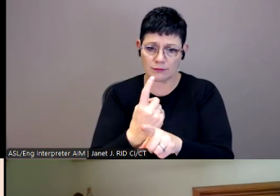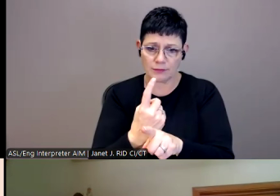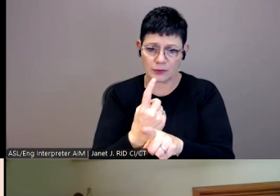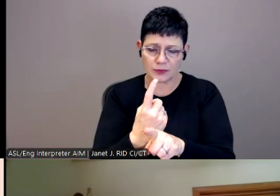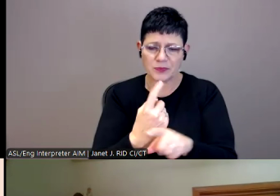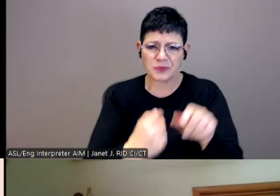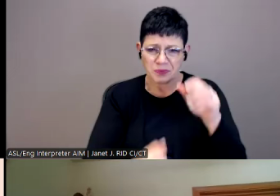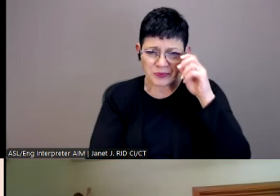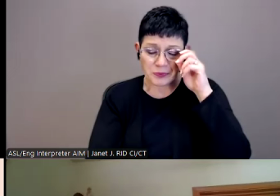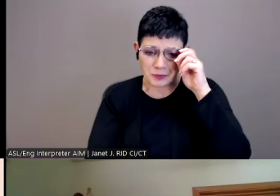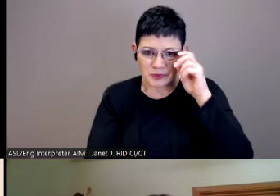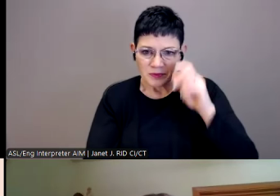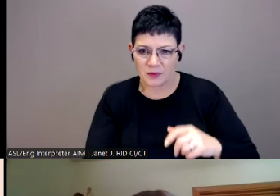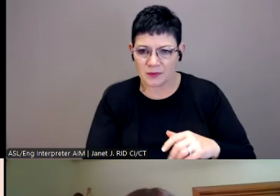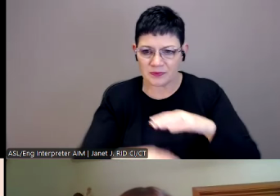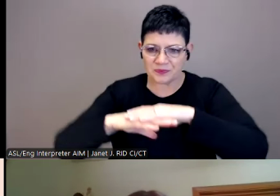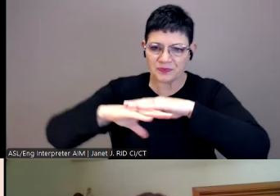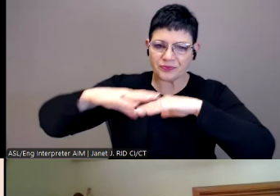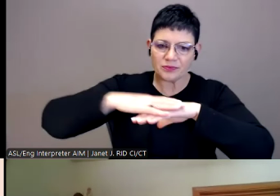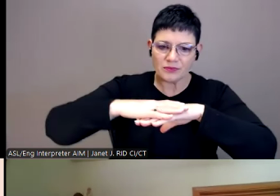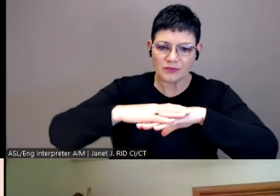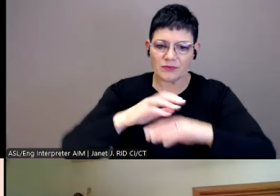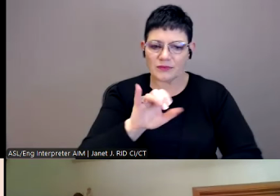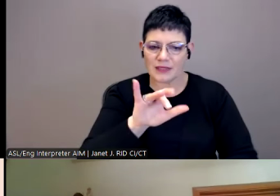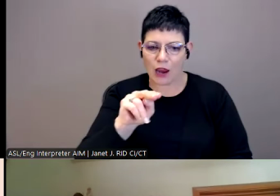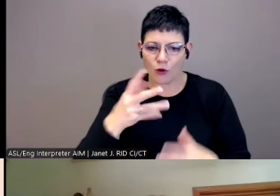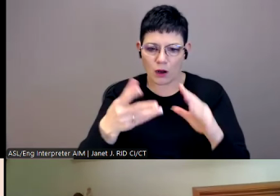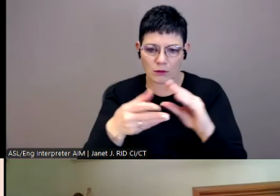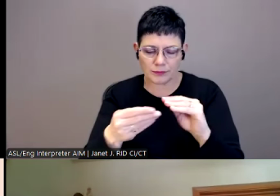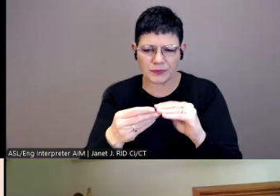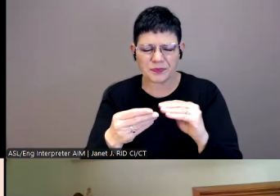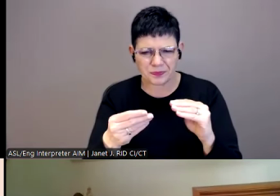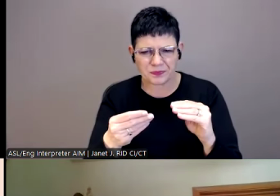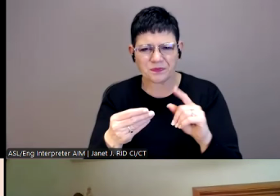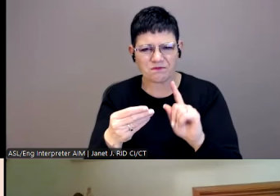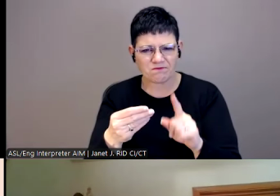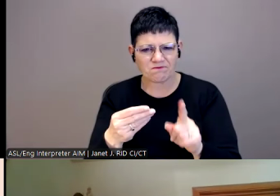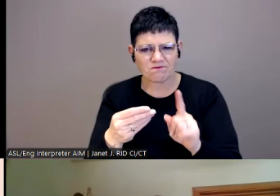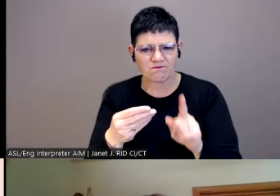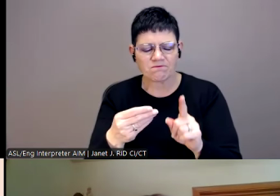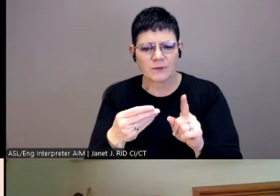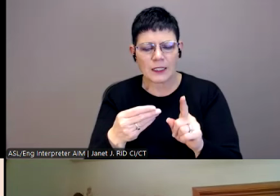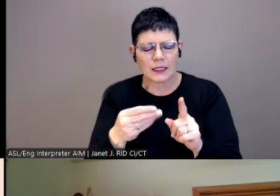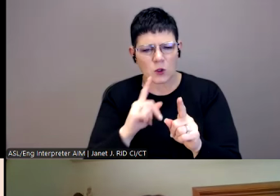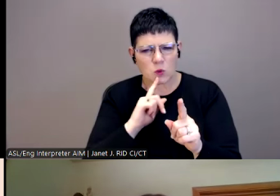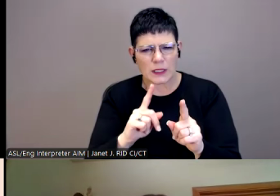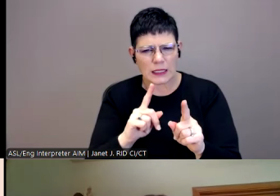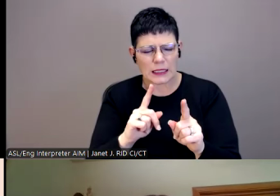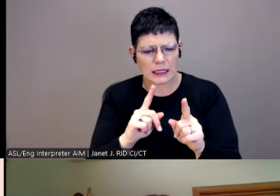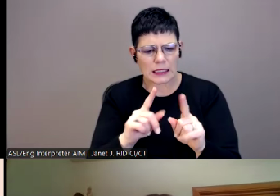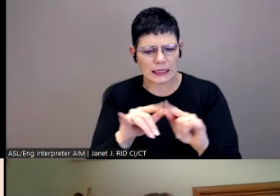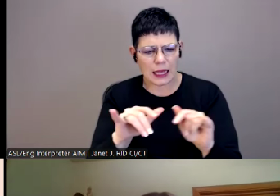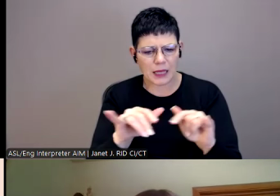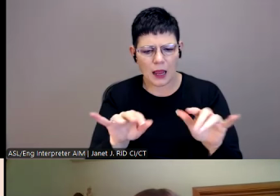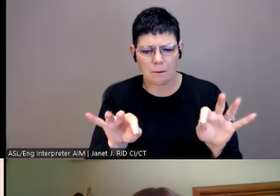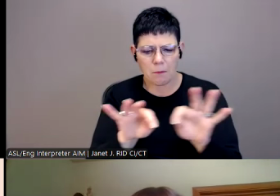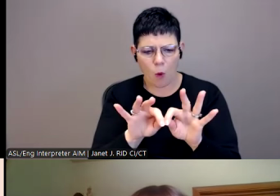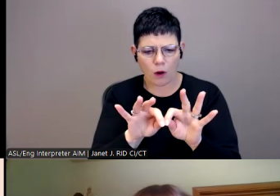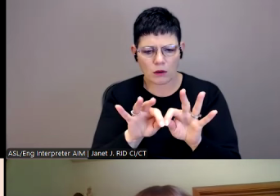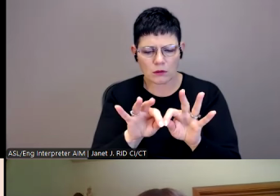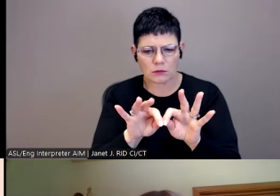Yeah, Sophia, thank you. can I add yes, one please more do. thing? I would say that it's it's really also important to engage.